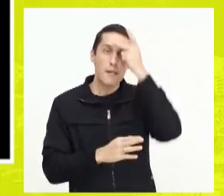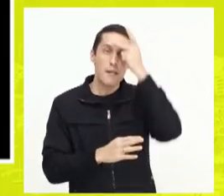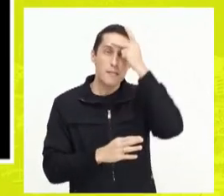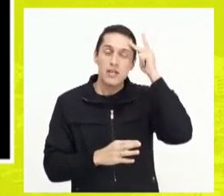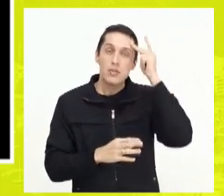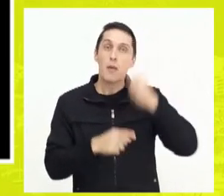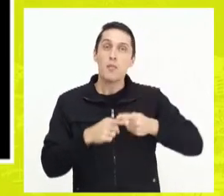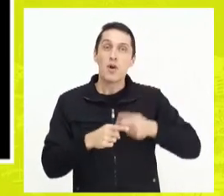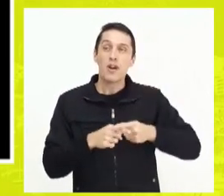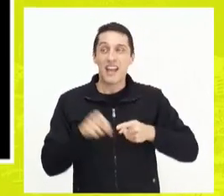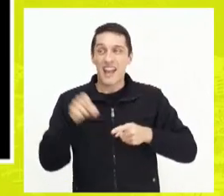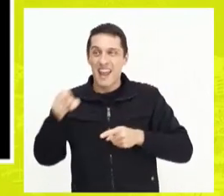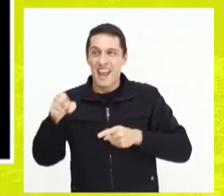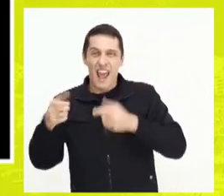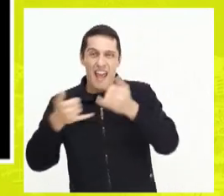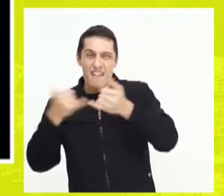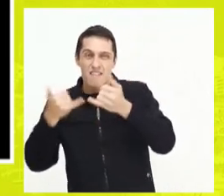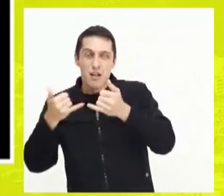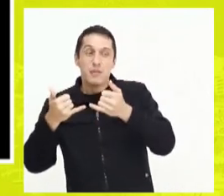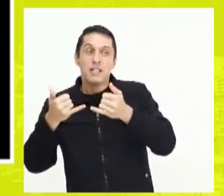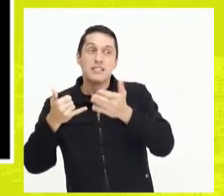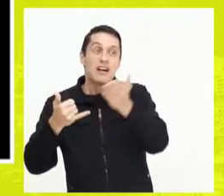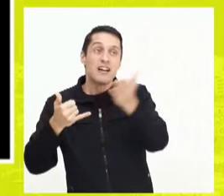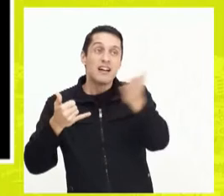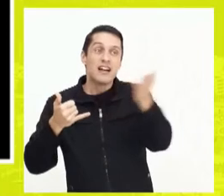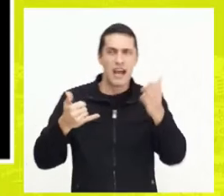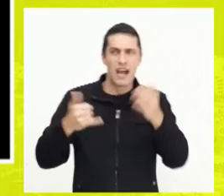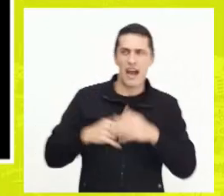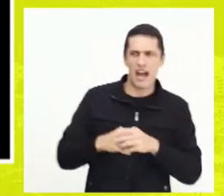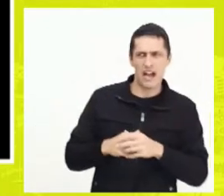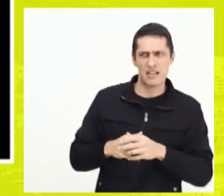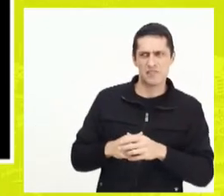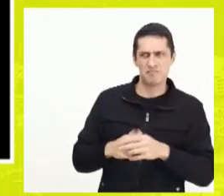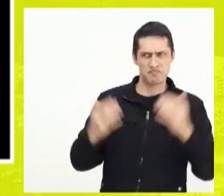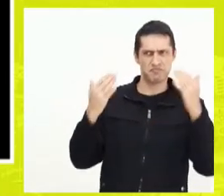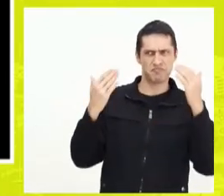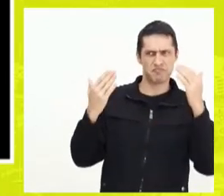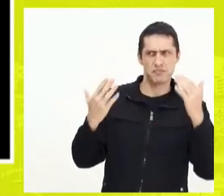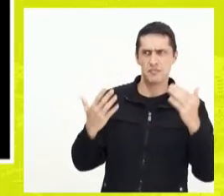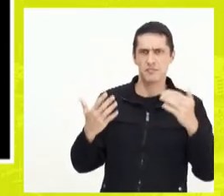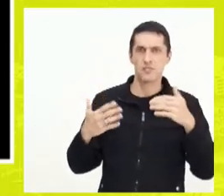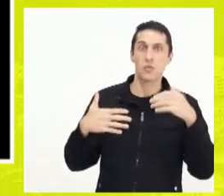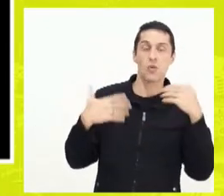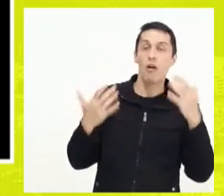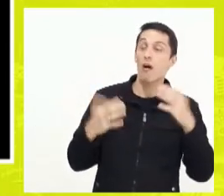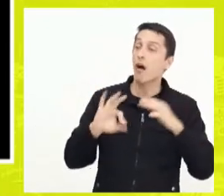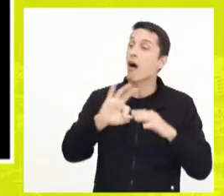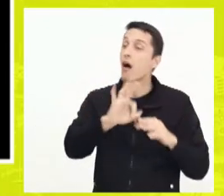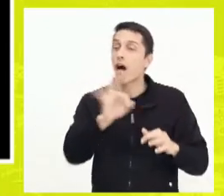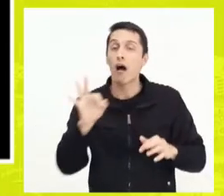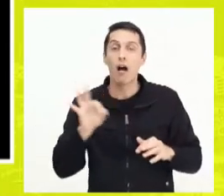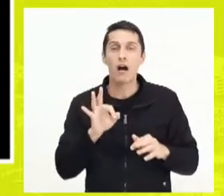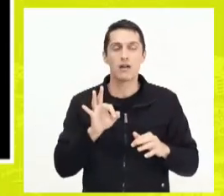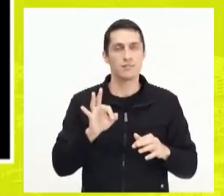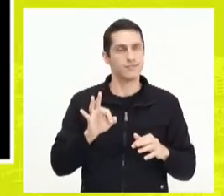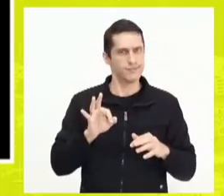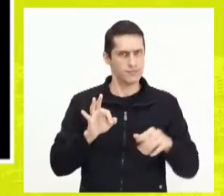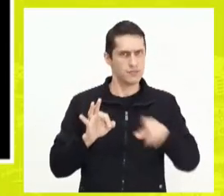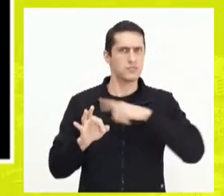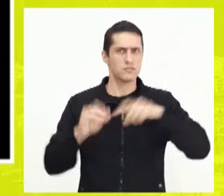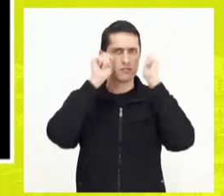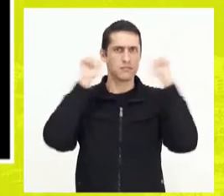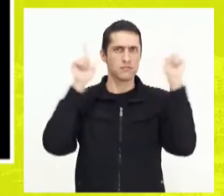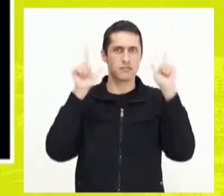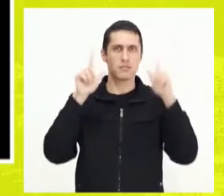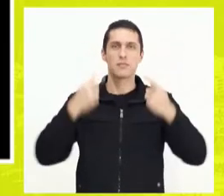uh make things clearer to the listeners to the readers of of the medias and just